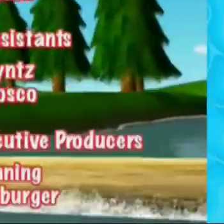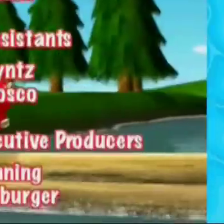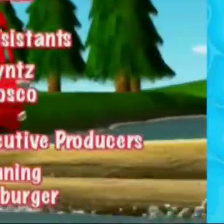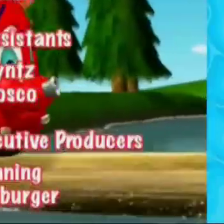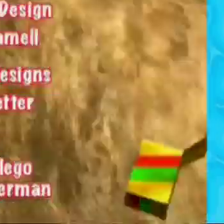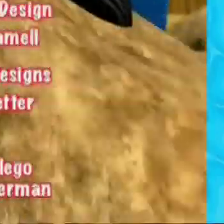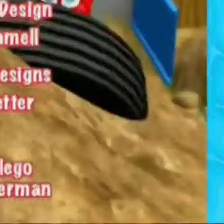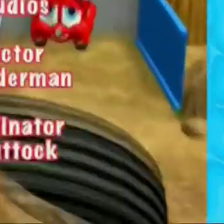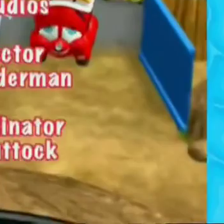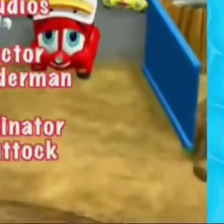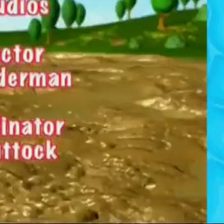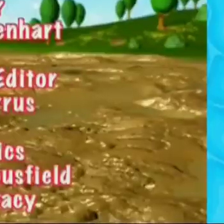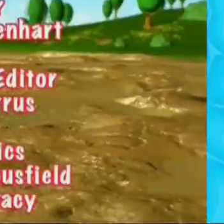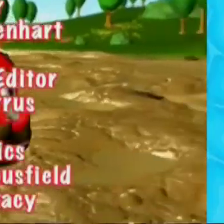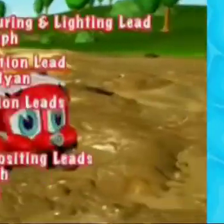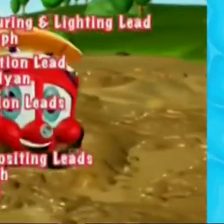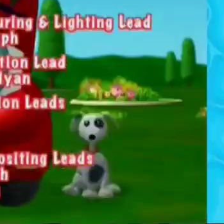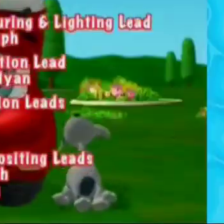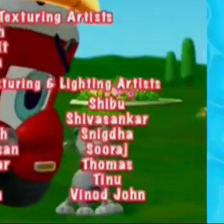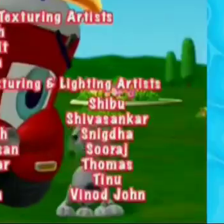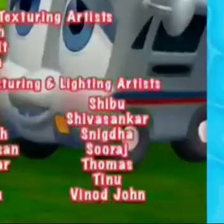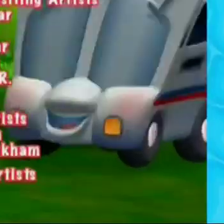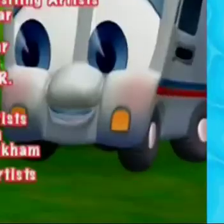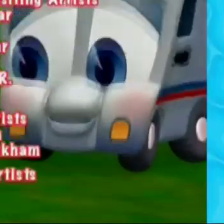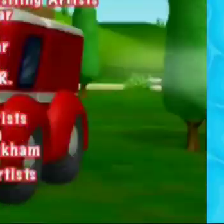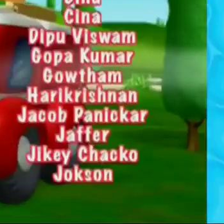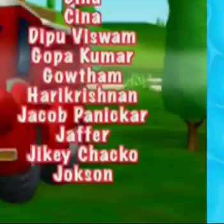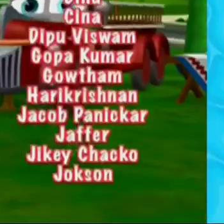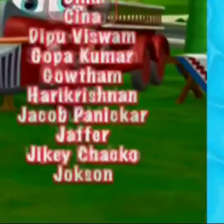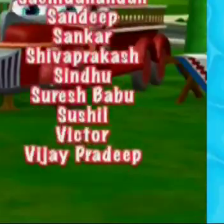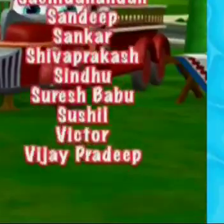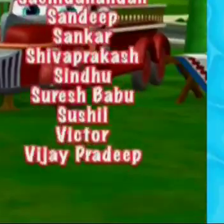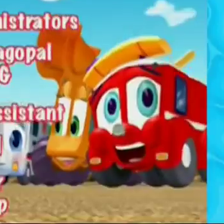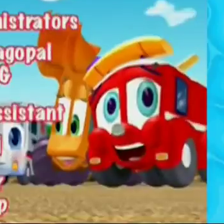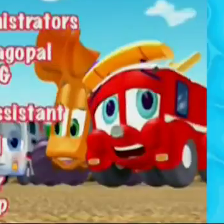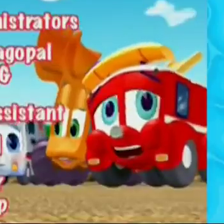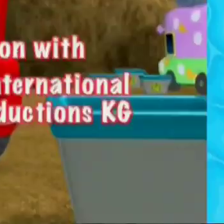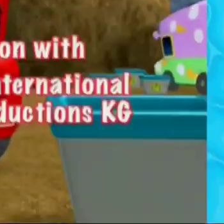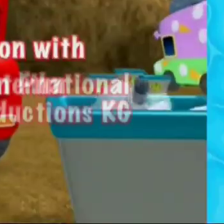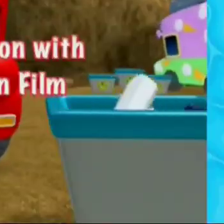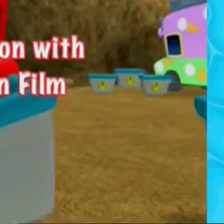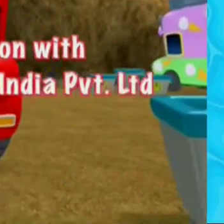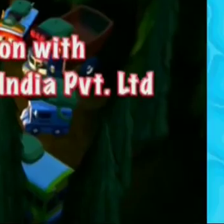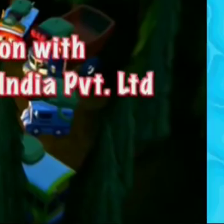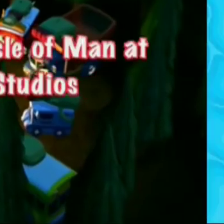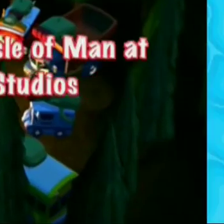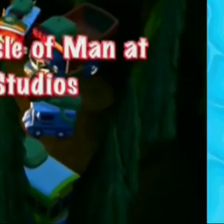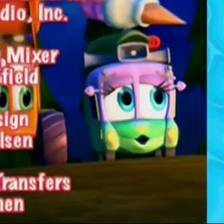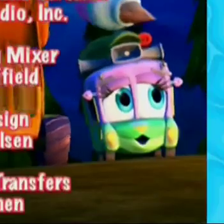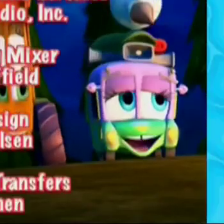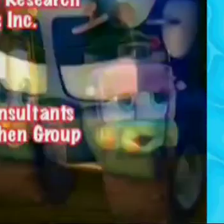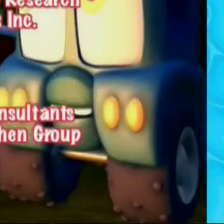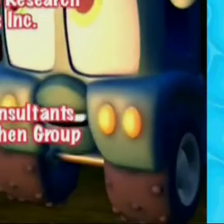you're the fire engine of the year. Let's go, Finley. We light up whenever